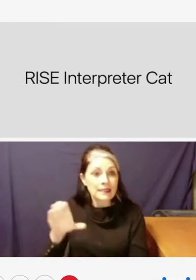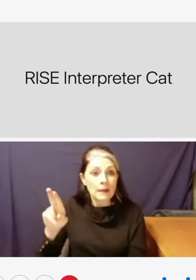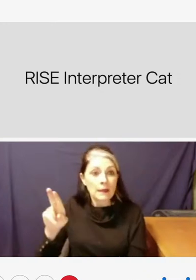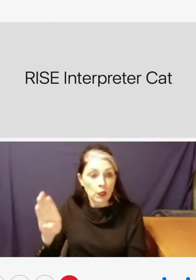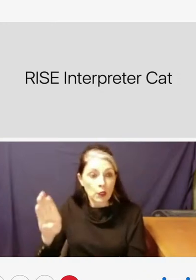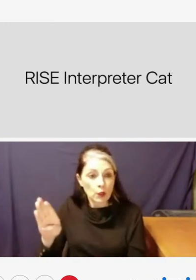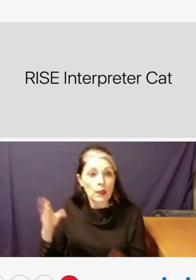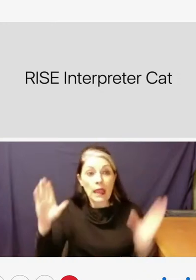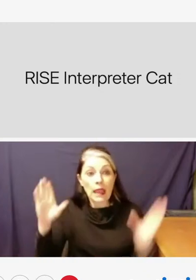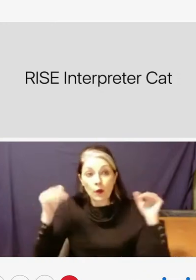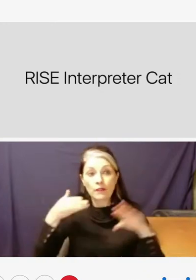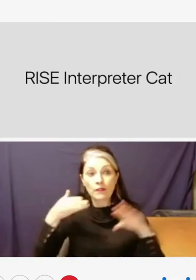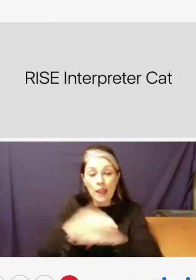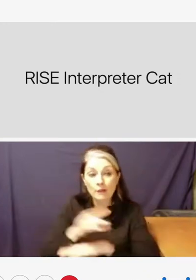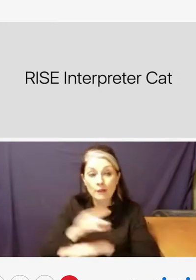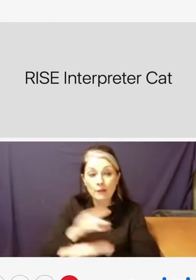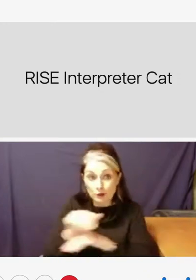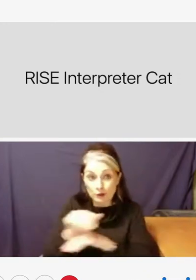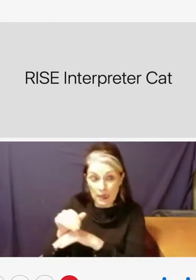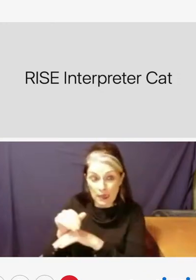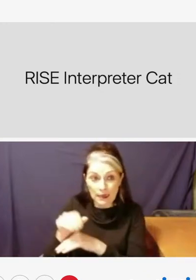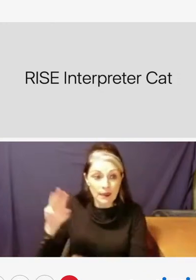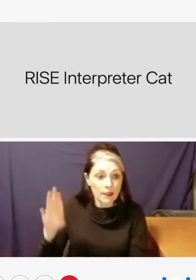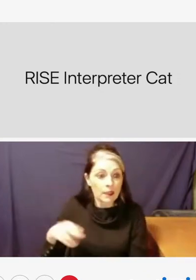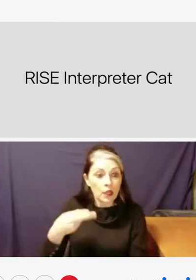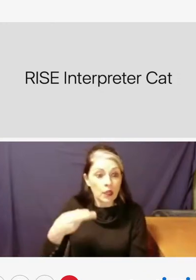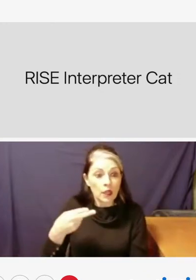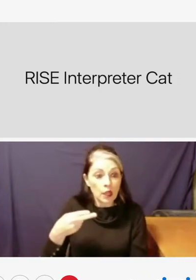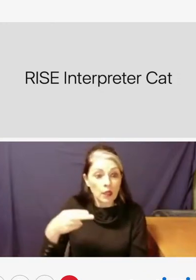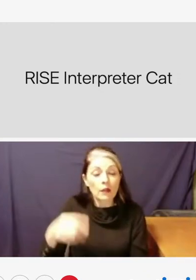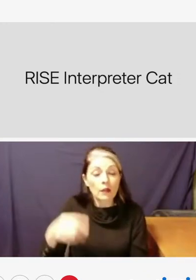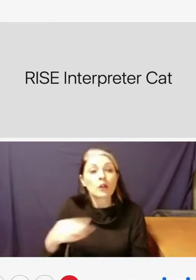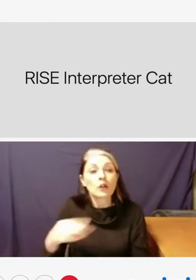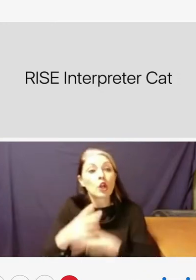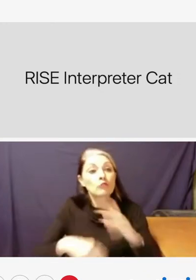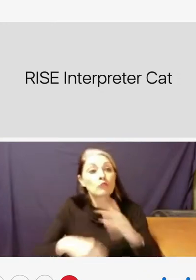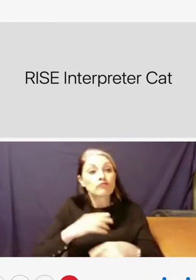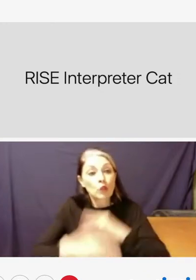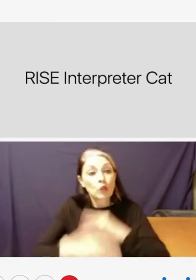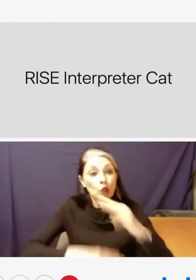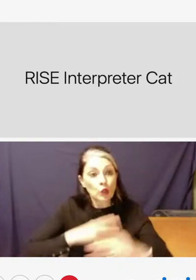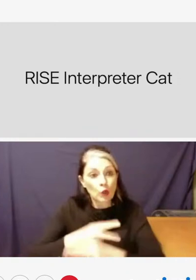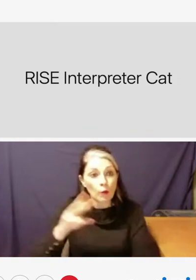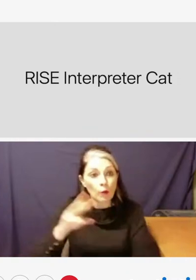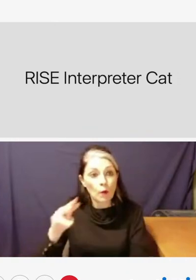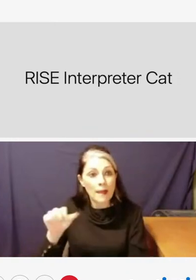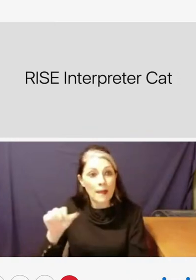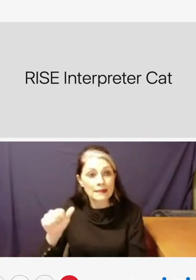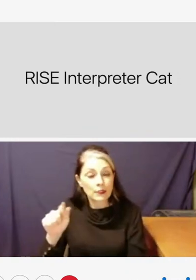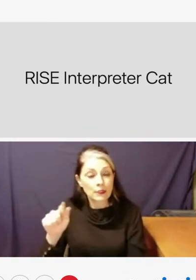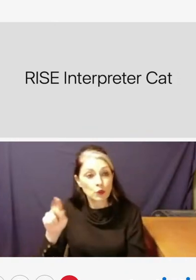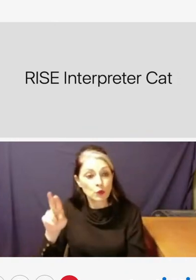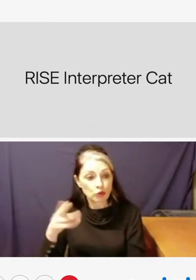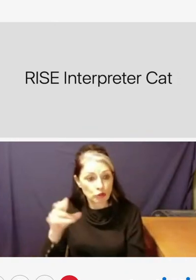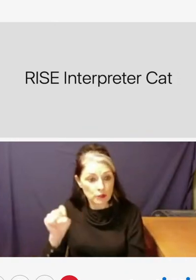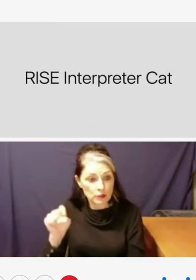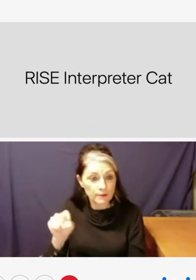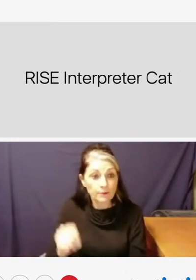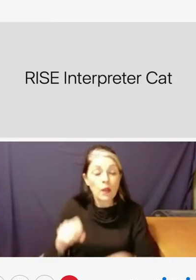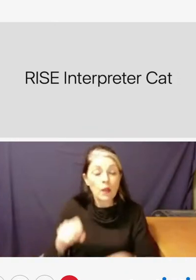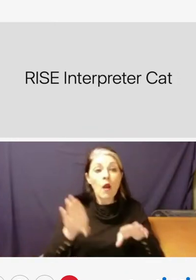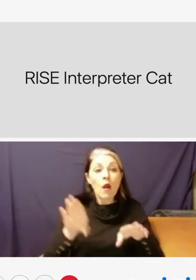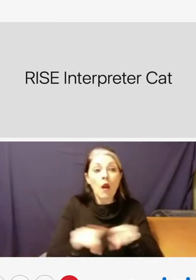Global which is an internet uh an online program we have four contracted uh licensed supervisors one of them is in attendance tonight miss